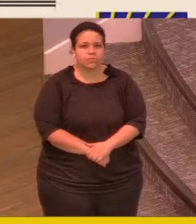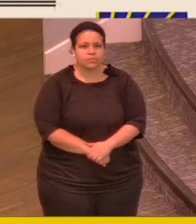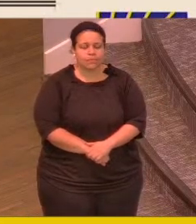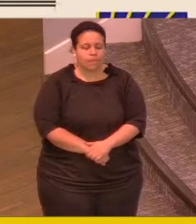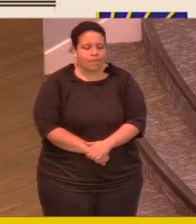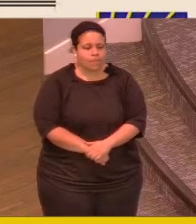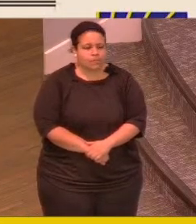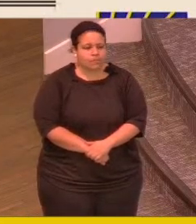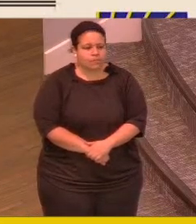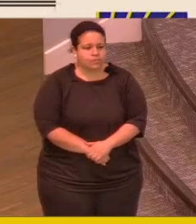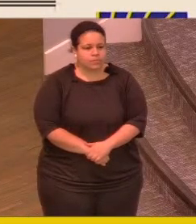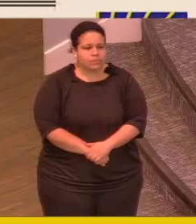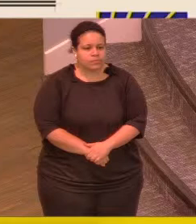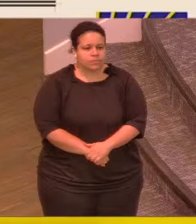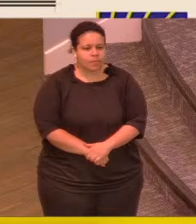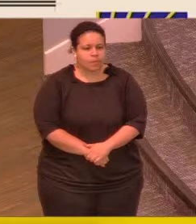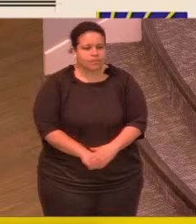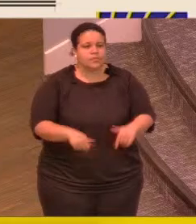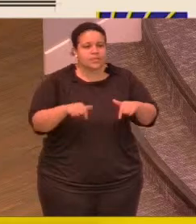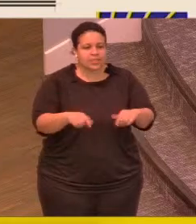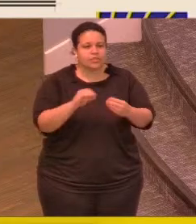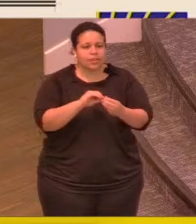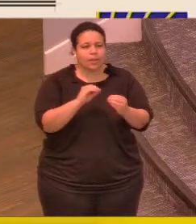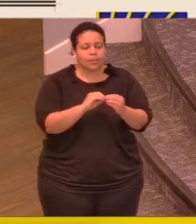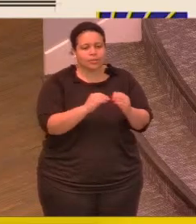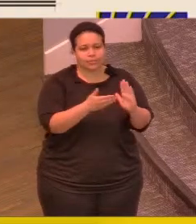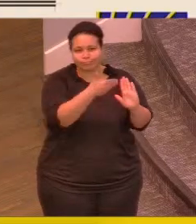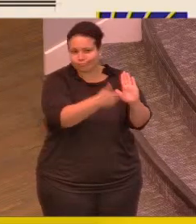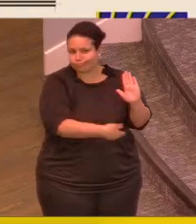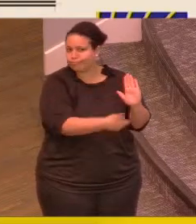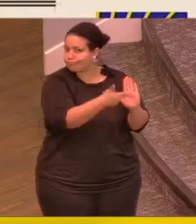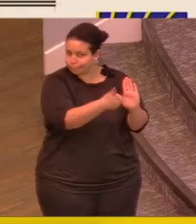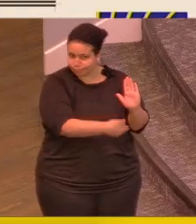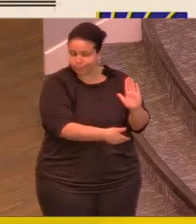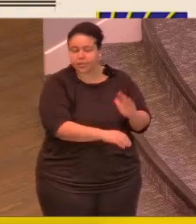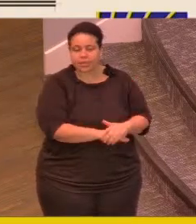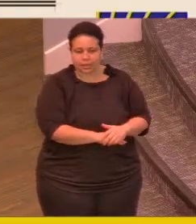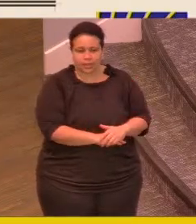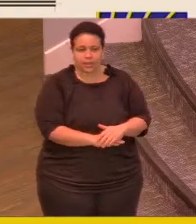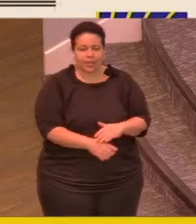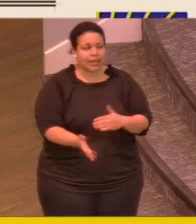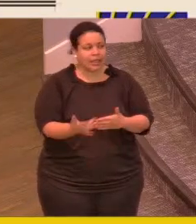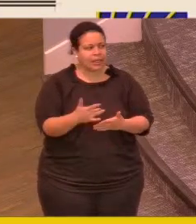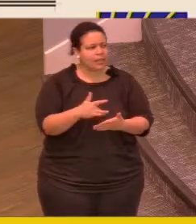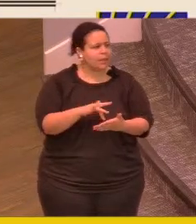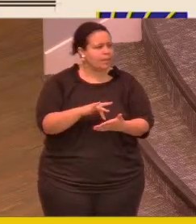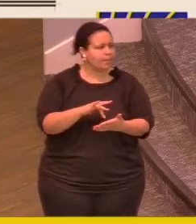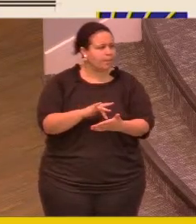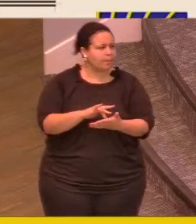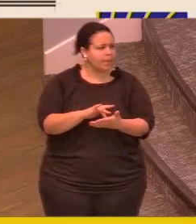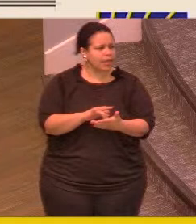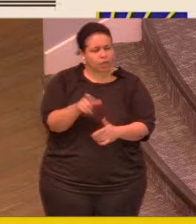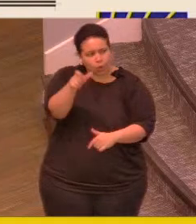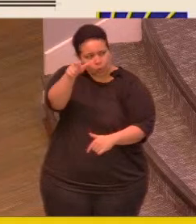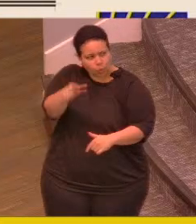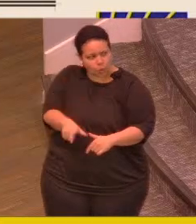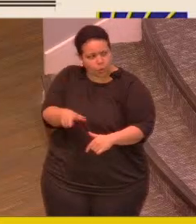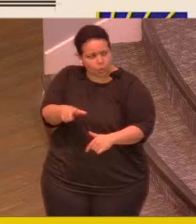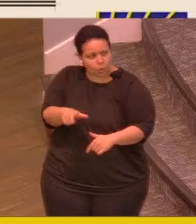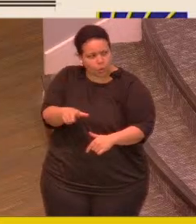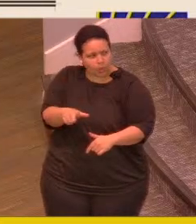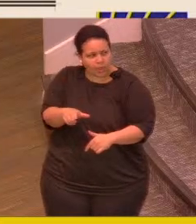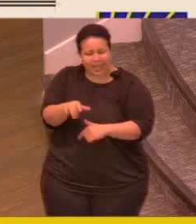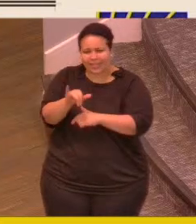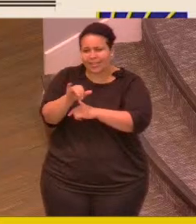So here is what the numbers look like. In the middle column is the initial fiscal year